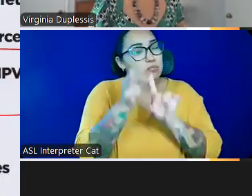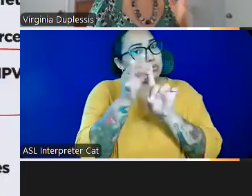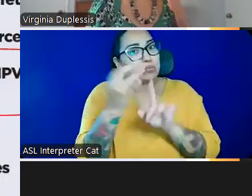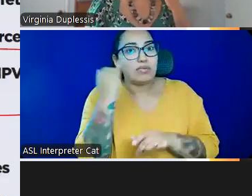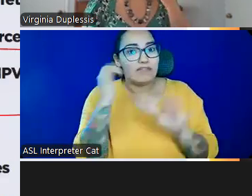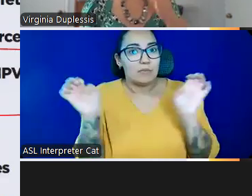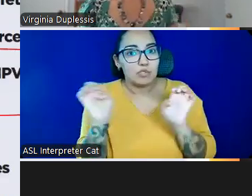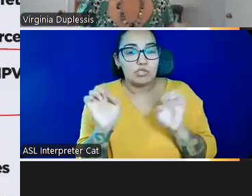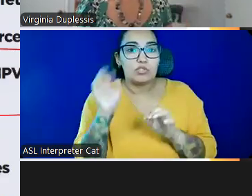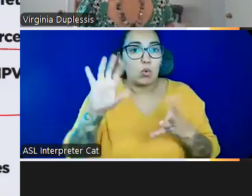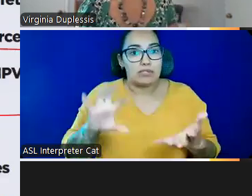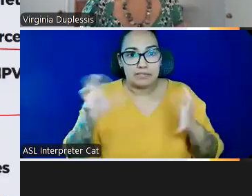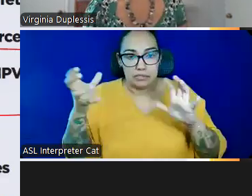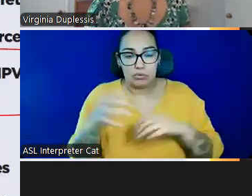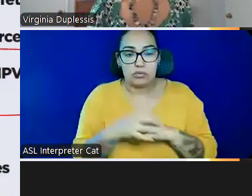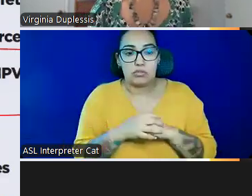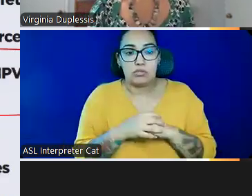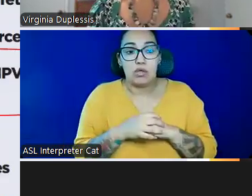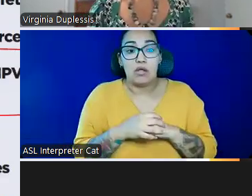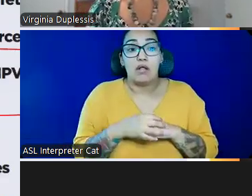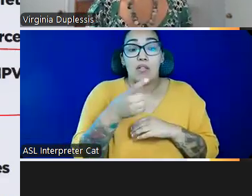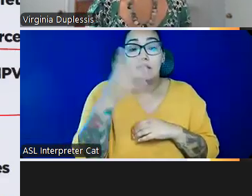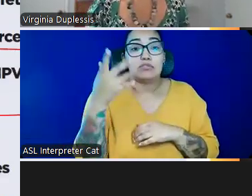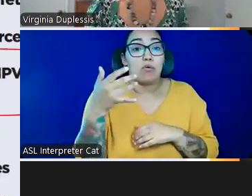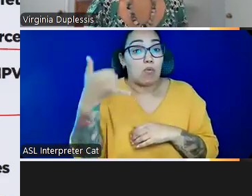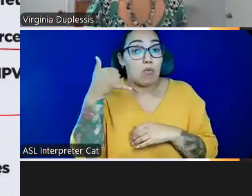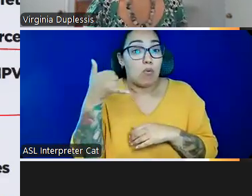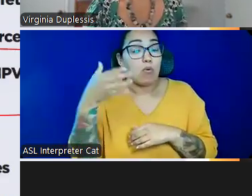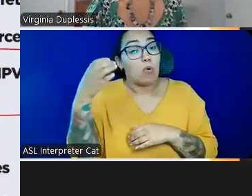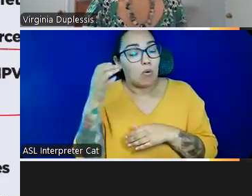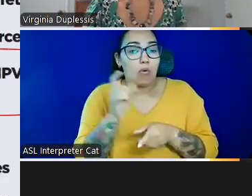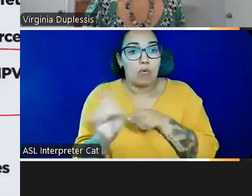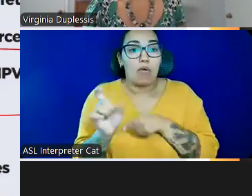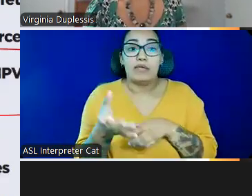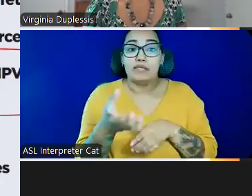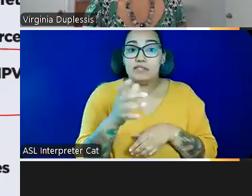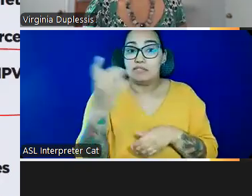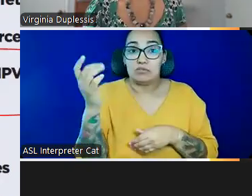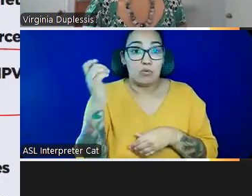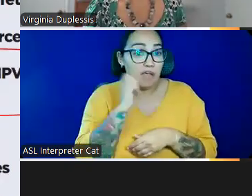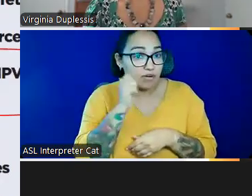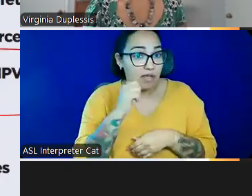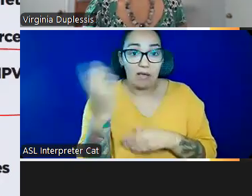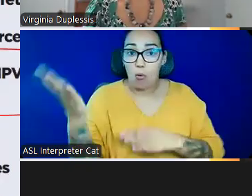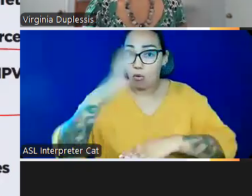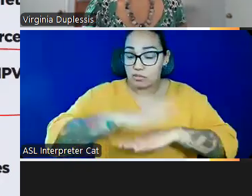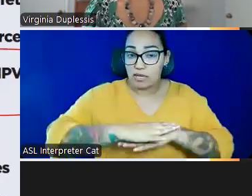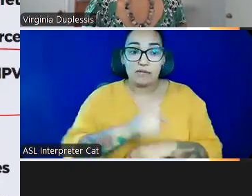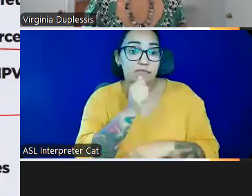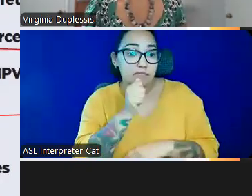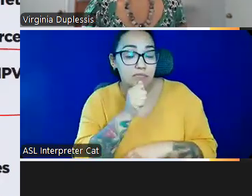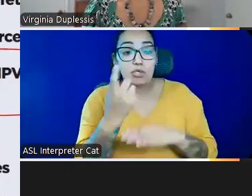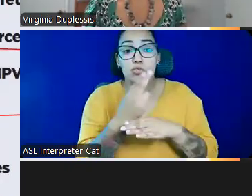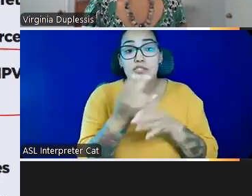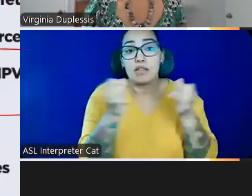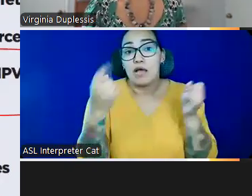emergencies or disasters. The hotline is 24/7, confidential, utilizes a language line for interpretation,